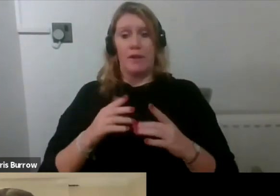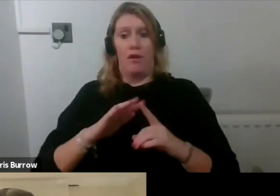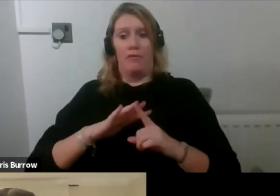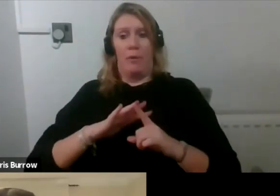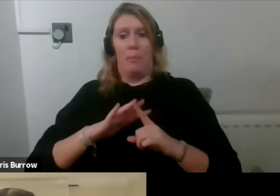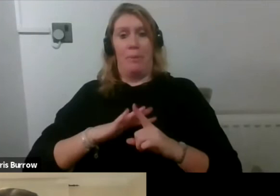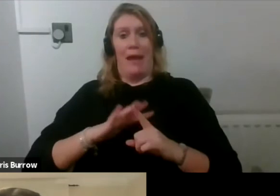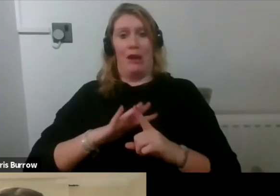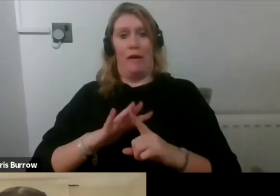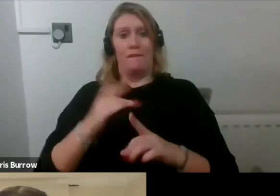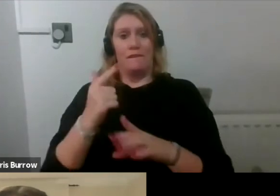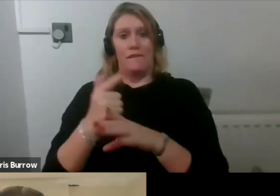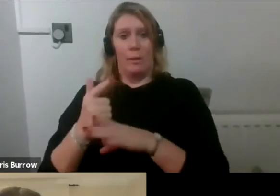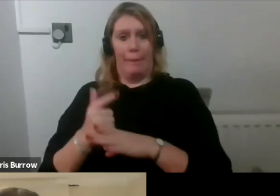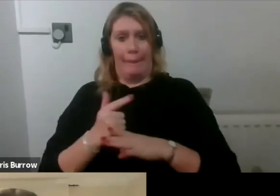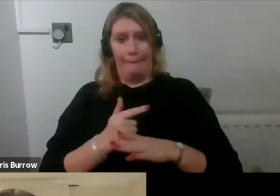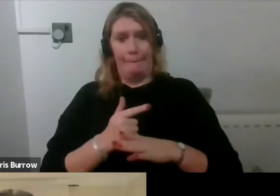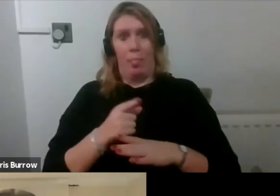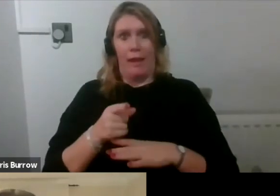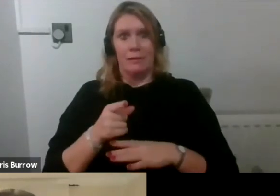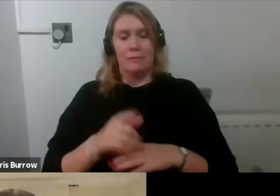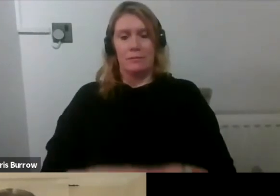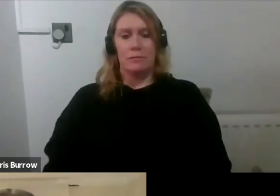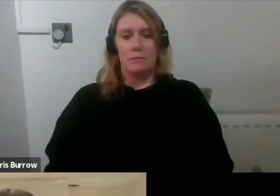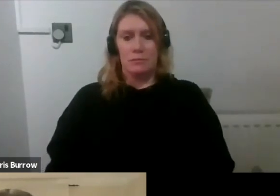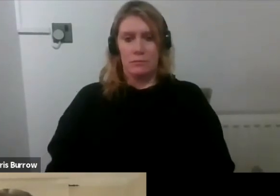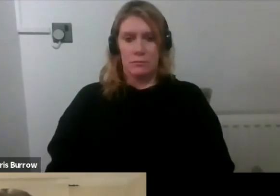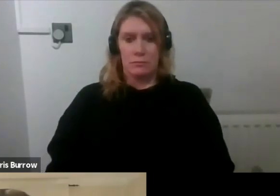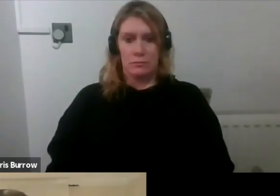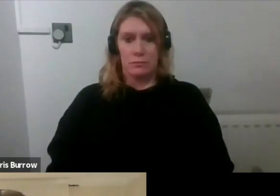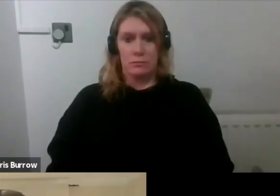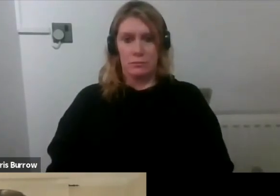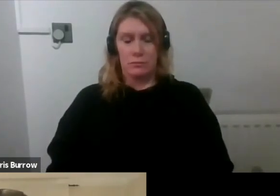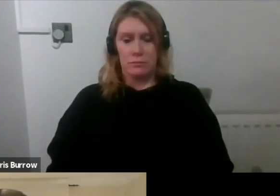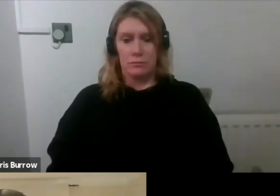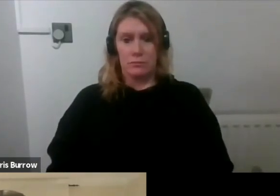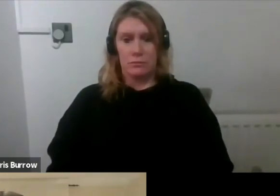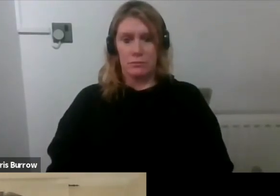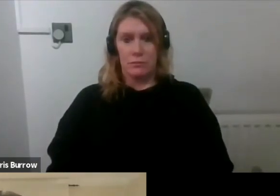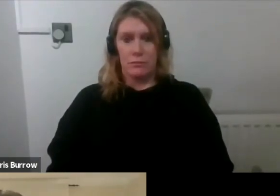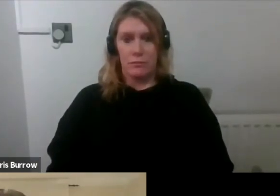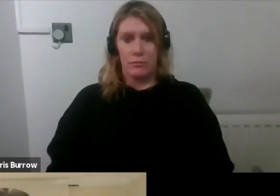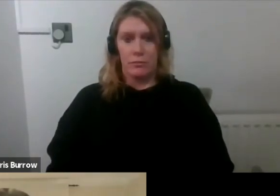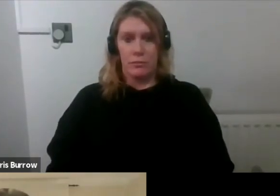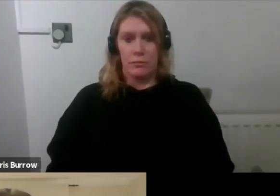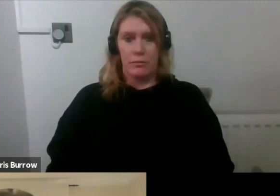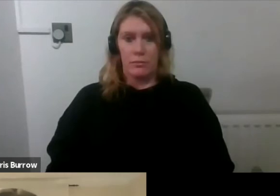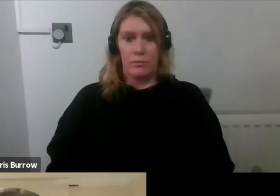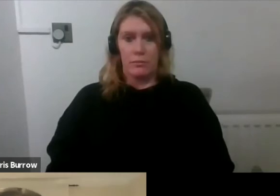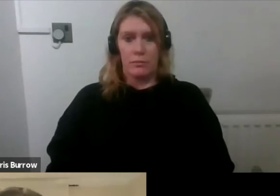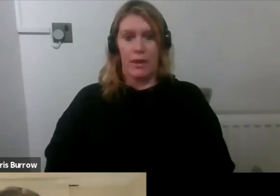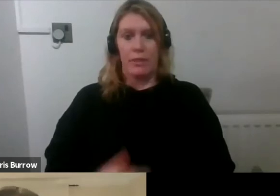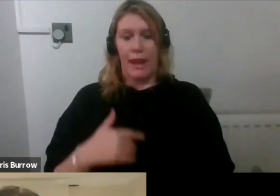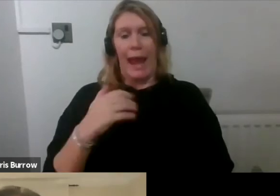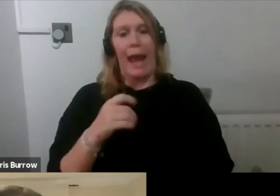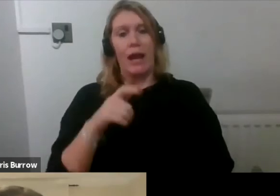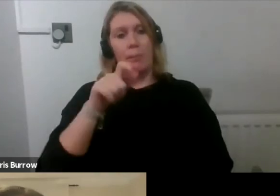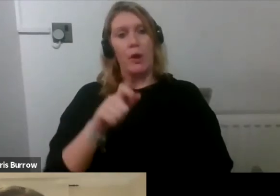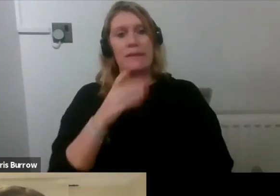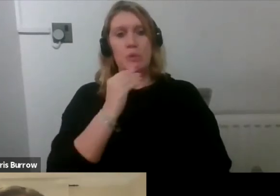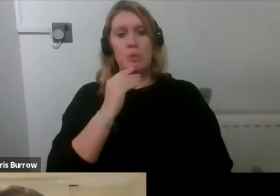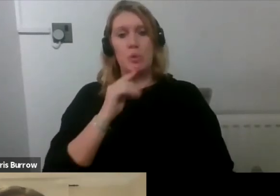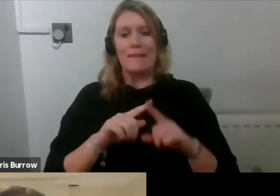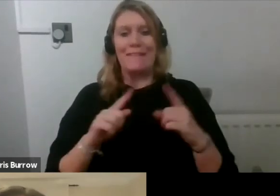guy, really good photographer, I know, to do reportage style photographs on Ektachrome, black and white